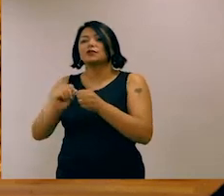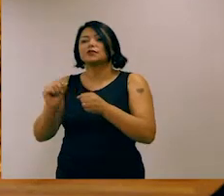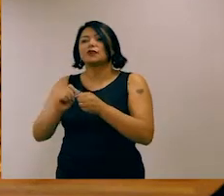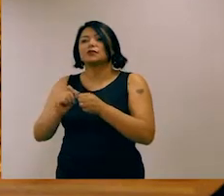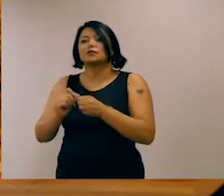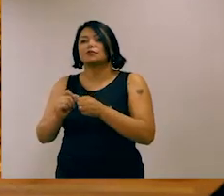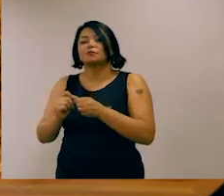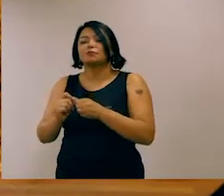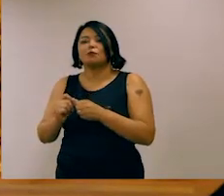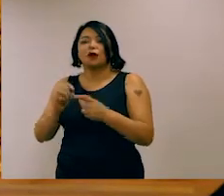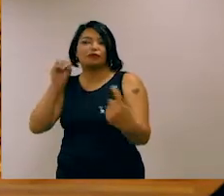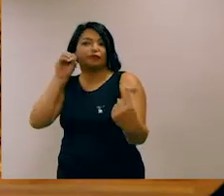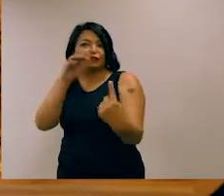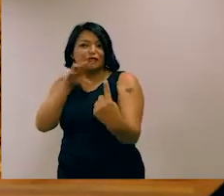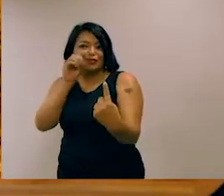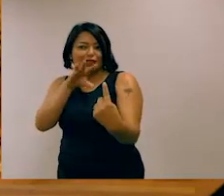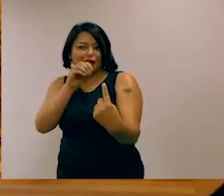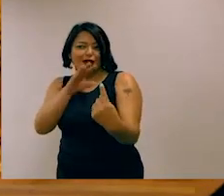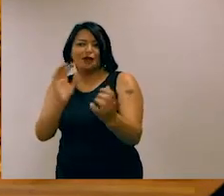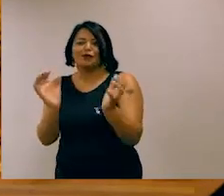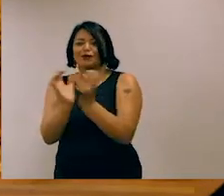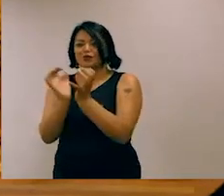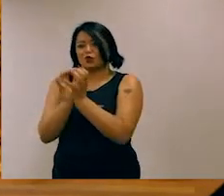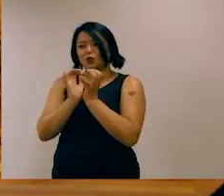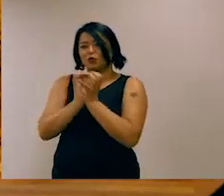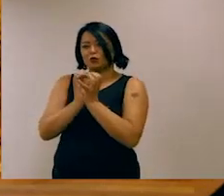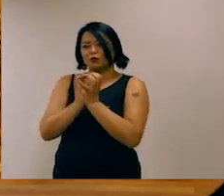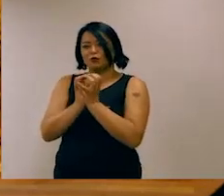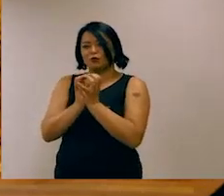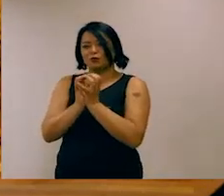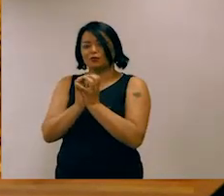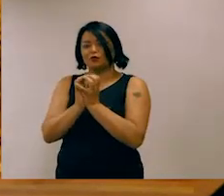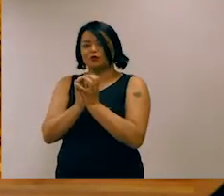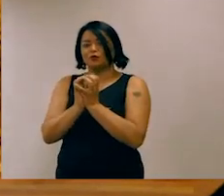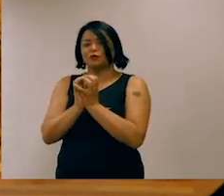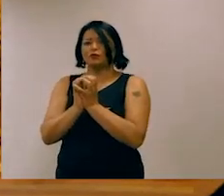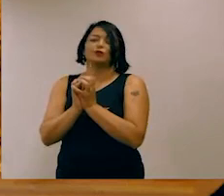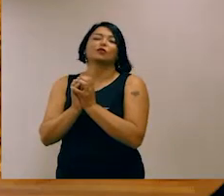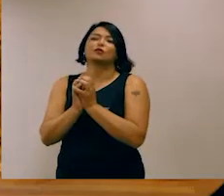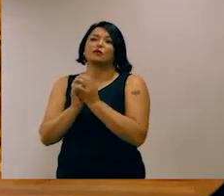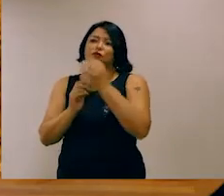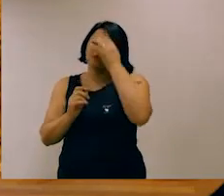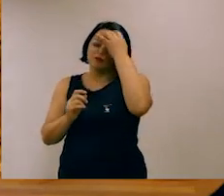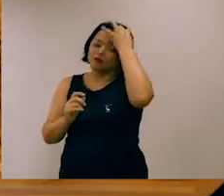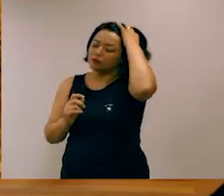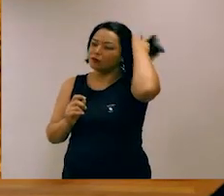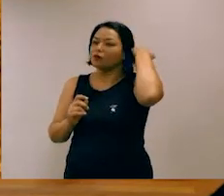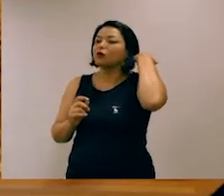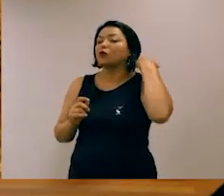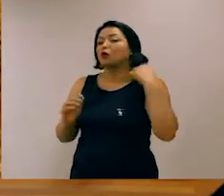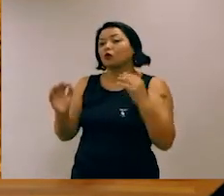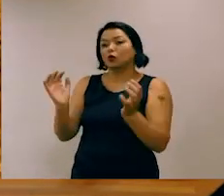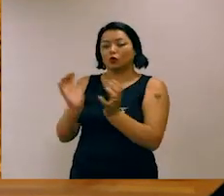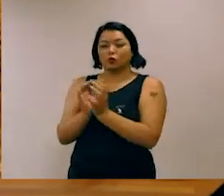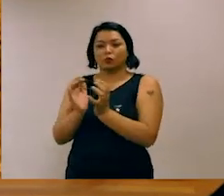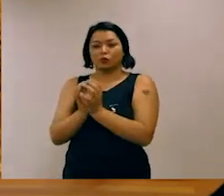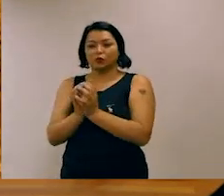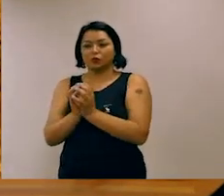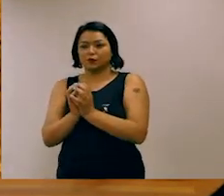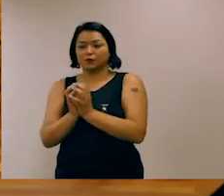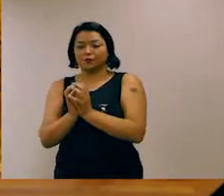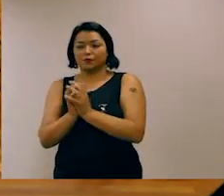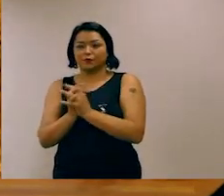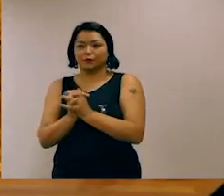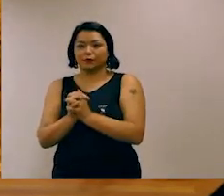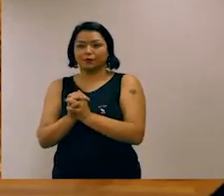you think about transportation or no-show, that you are doing a large experiments, you want to understand what is the change on groups